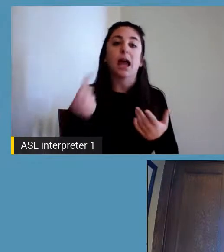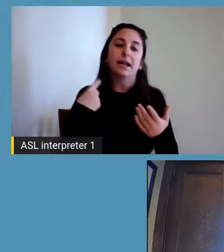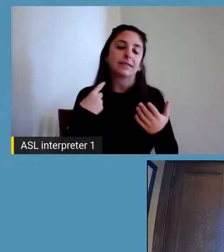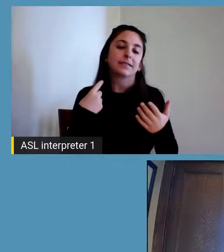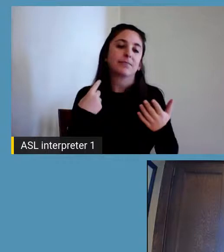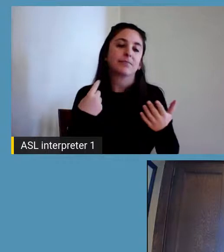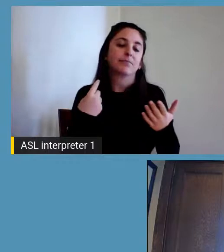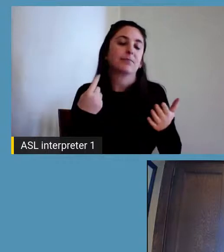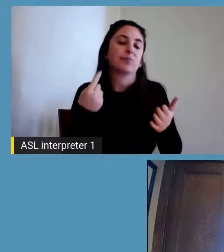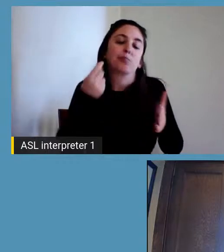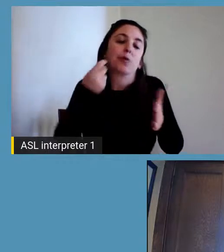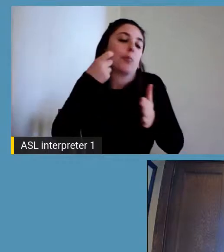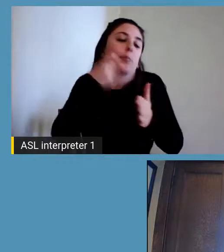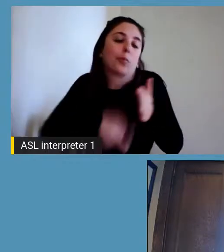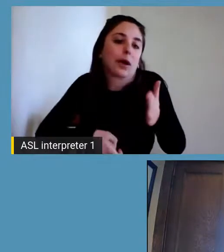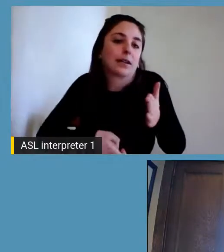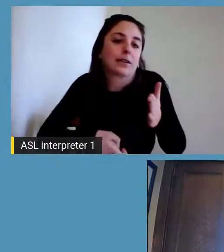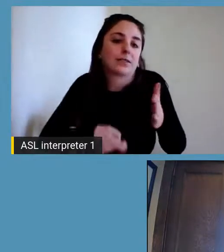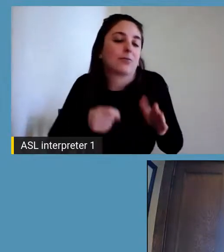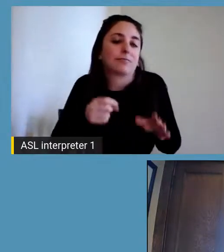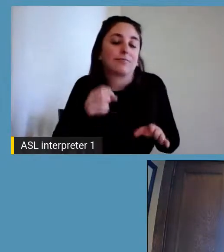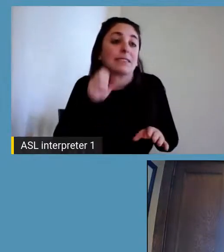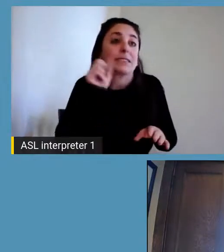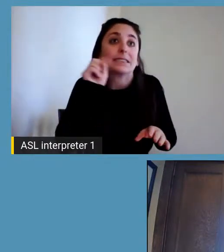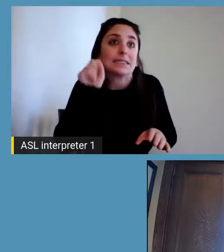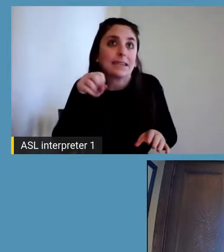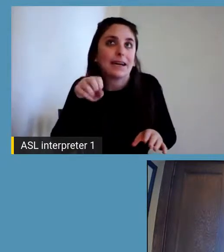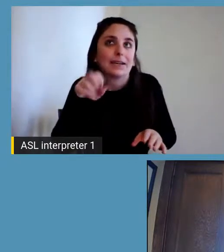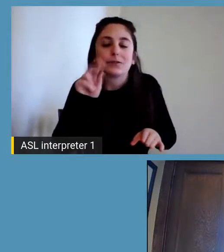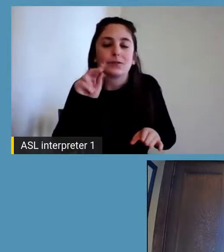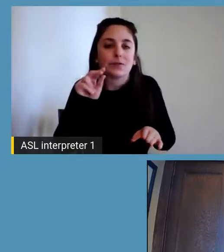too inspiring for me to just pause on.